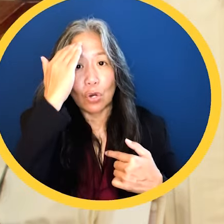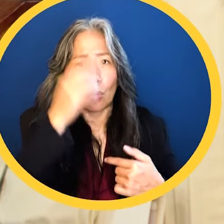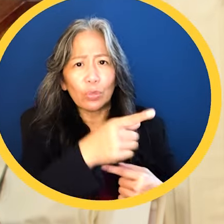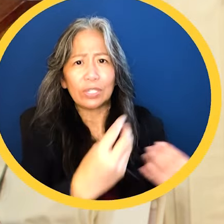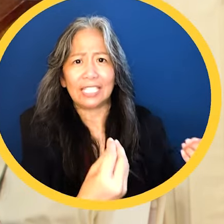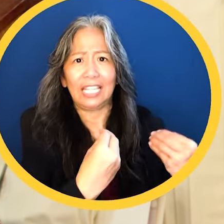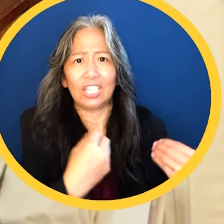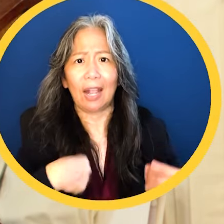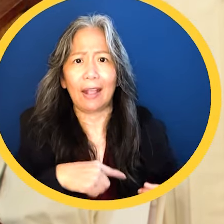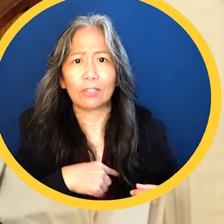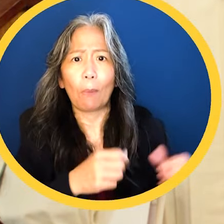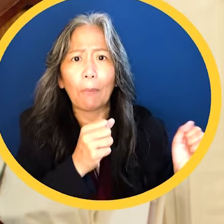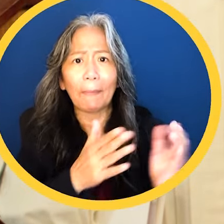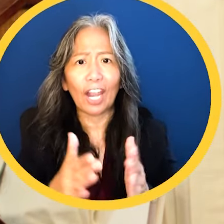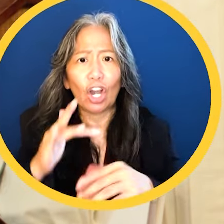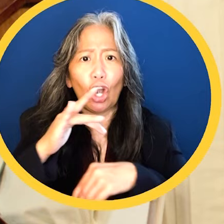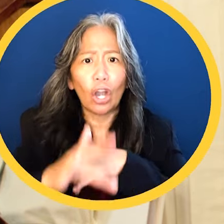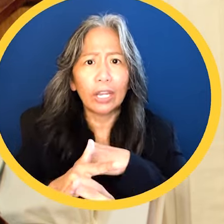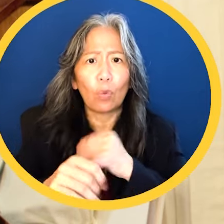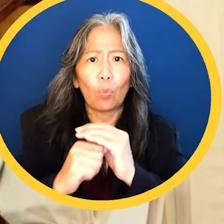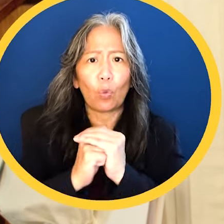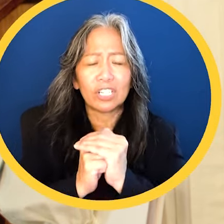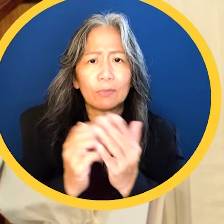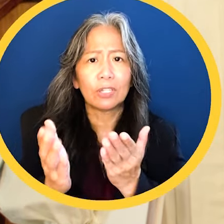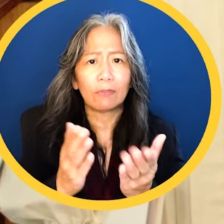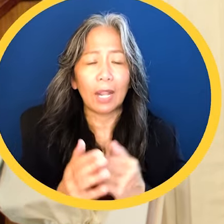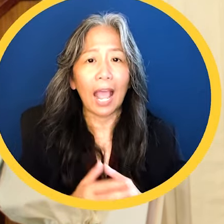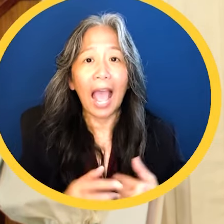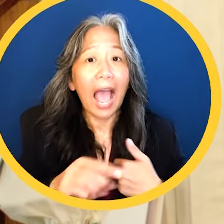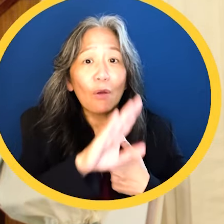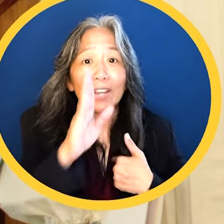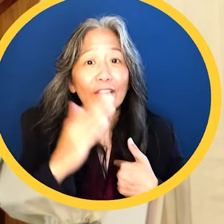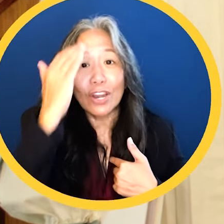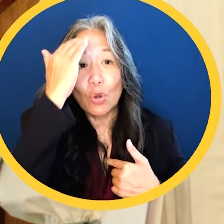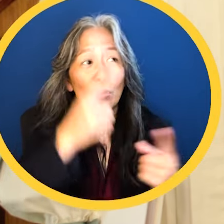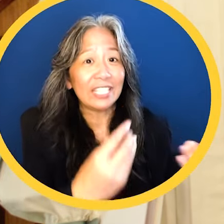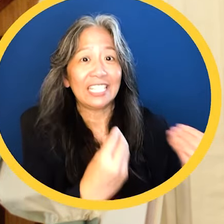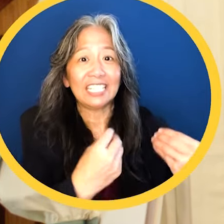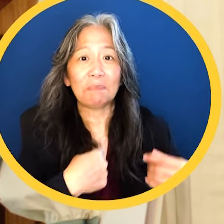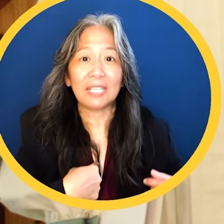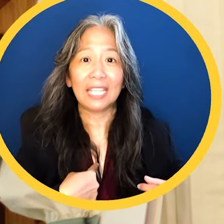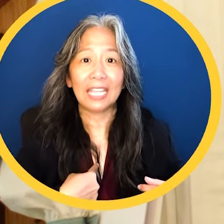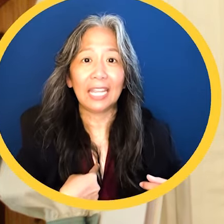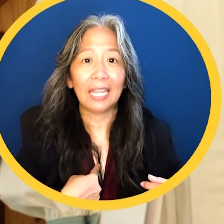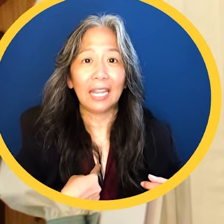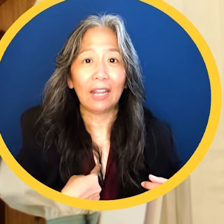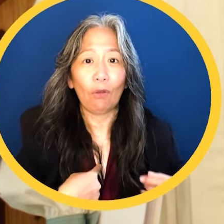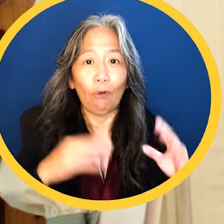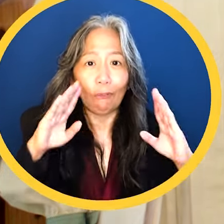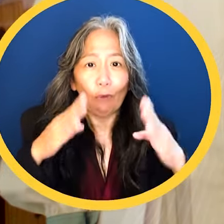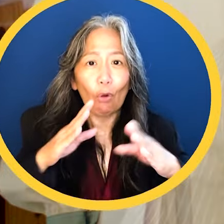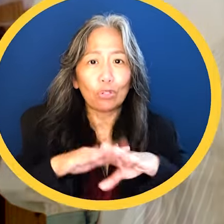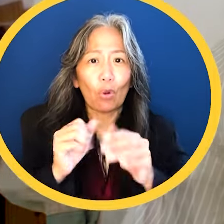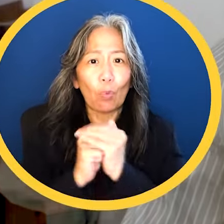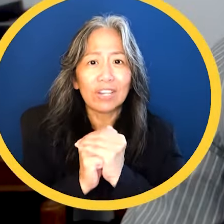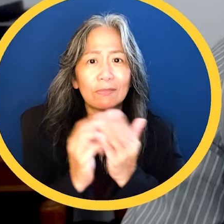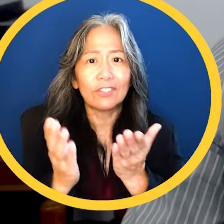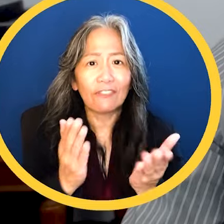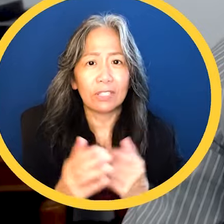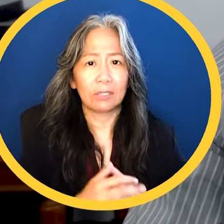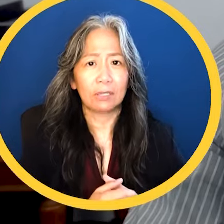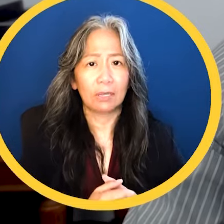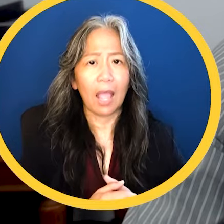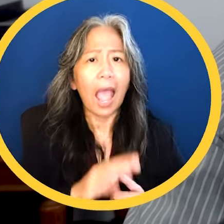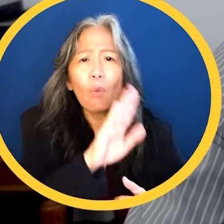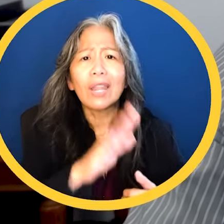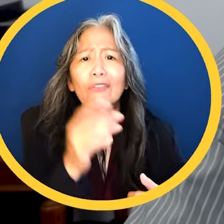teaching us, prepare early for worship service. I would have never known my parents are teaching me, hey, focus in the worship service. I